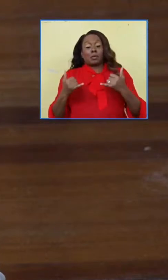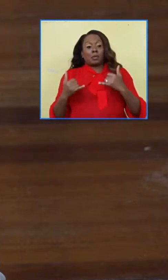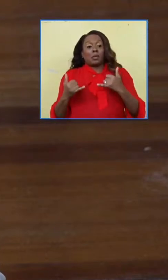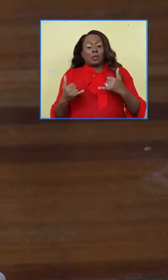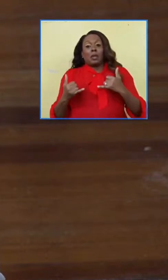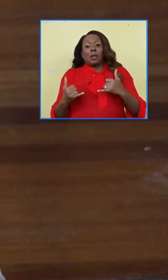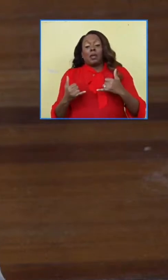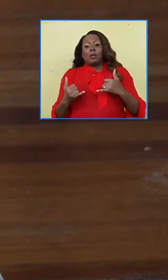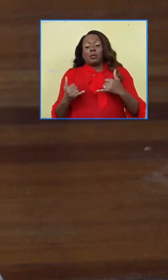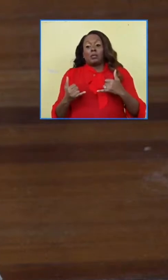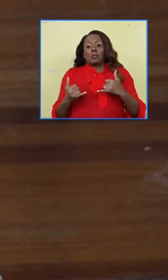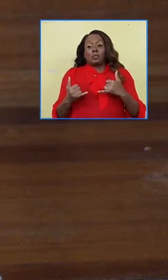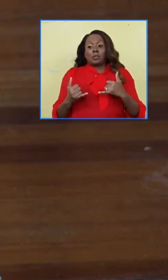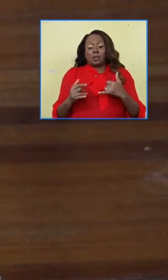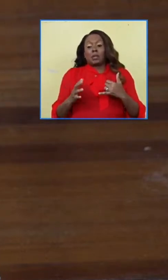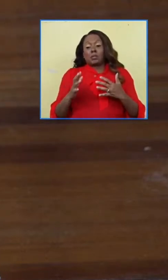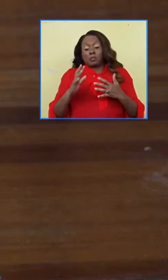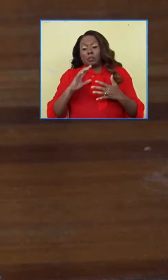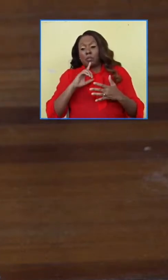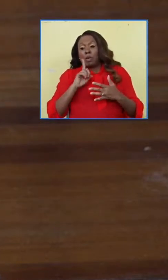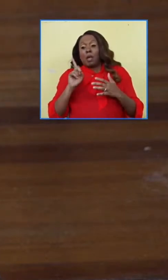a demographics problem.